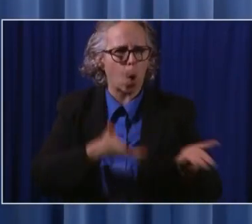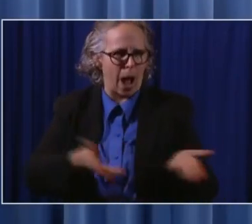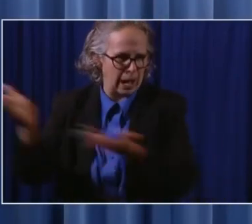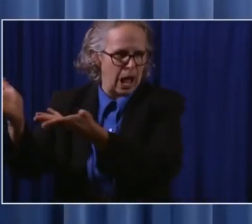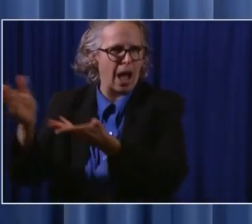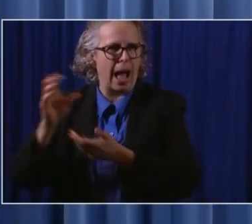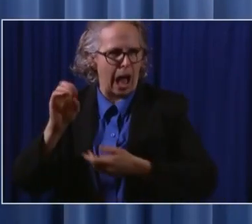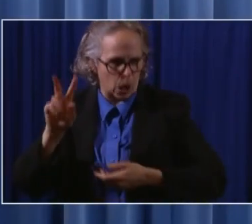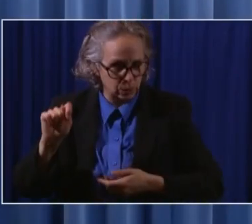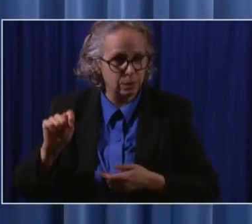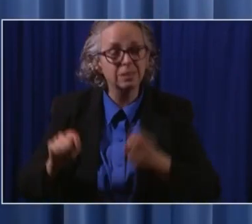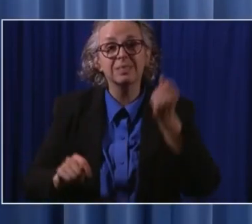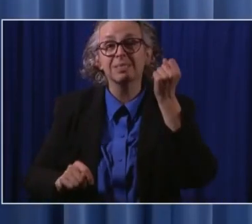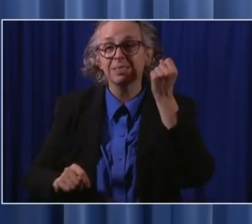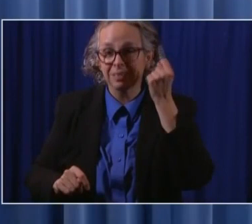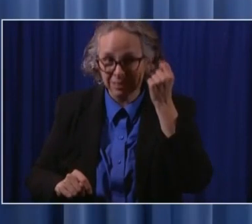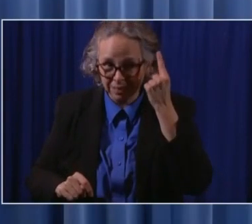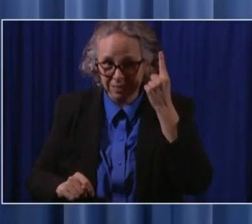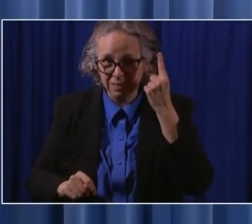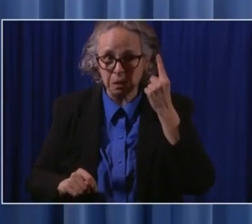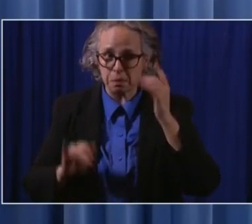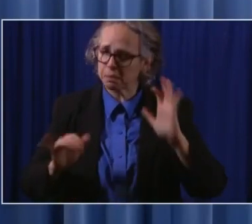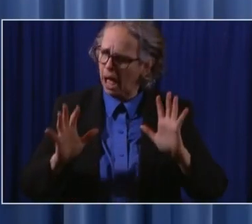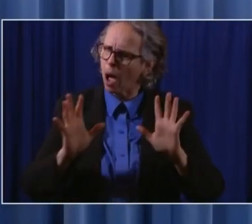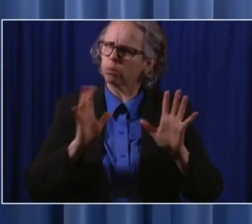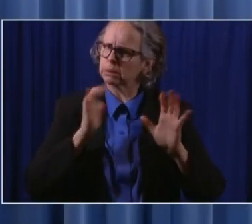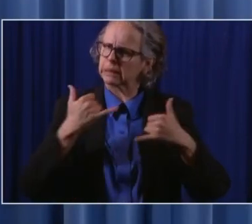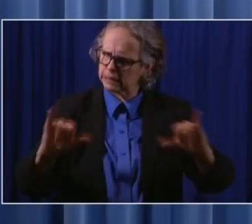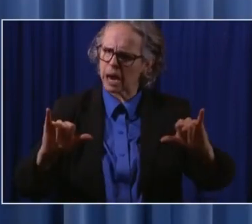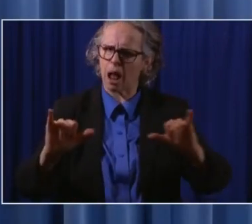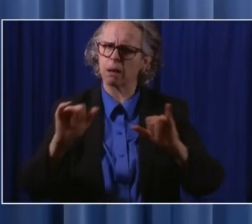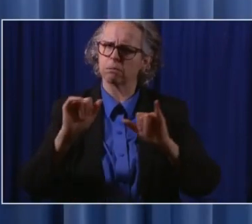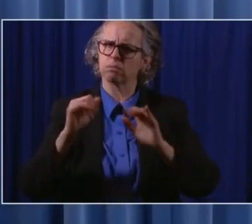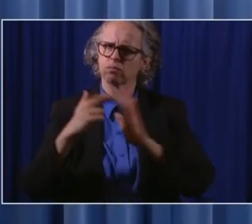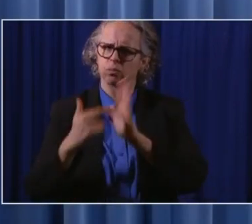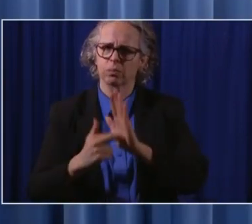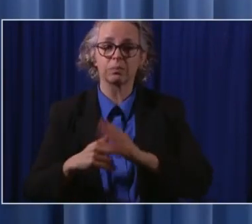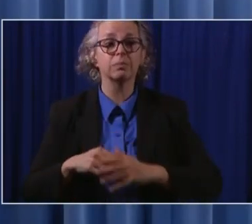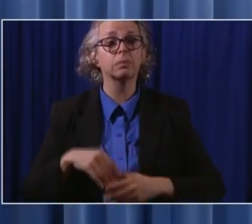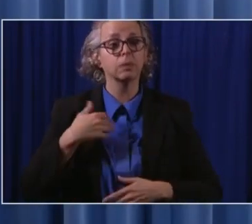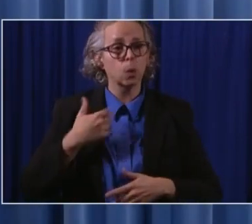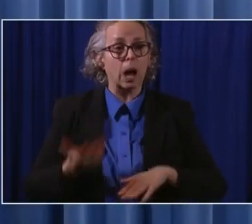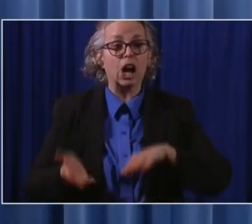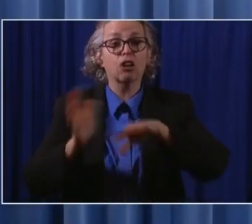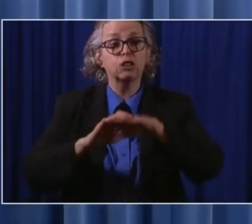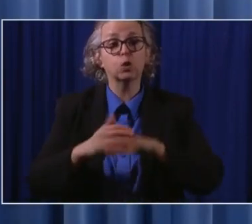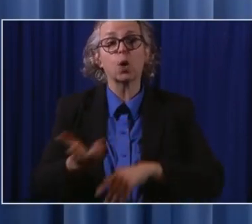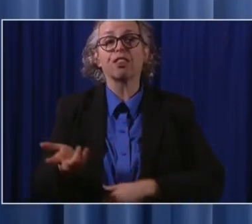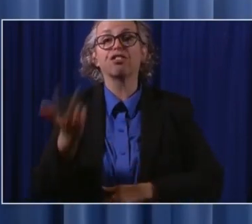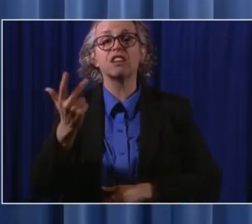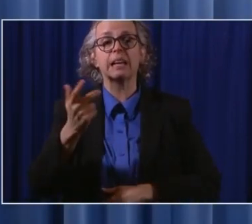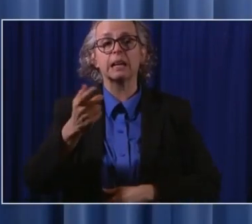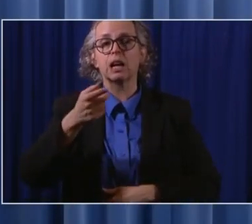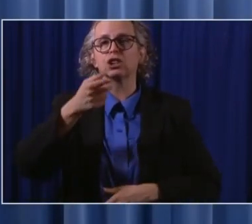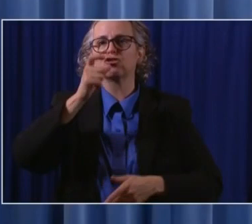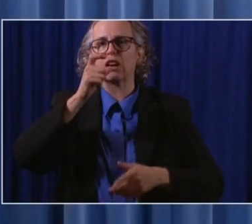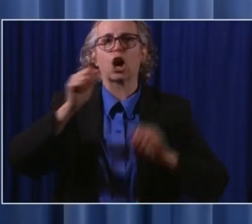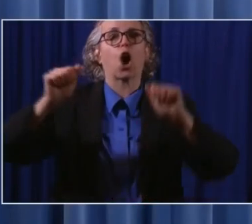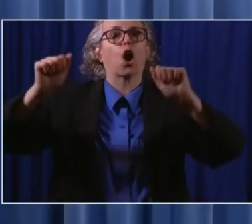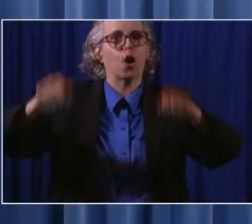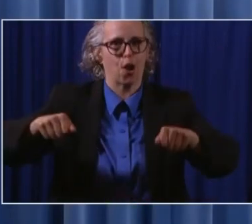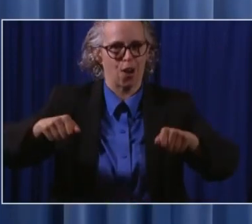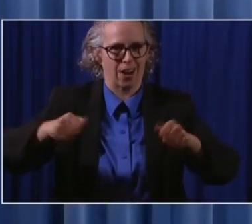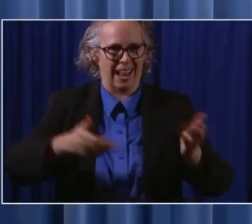but a carry-out. And so that will be expanded to 3. So people will be able to go carry out, get their